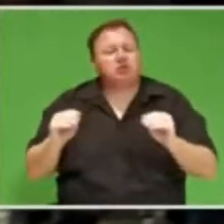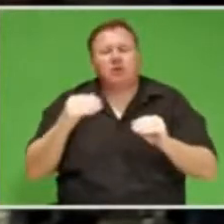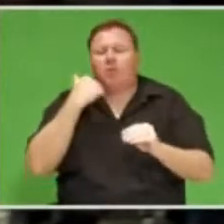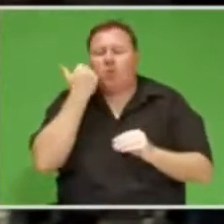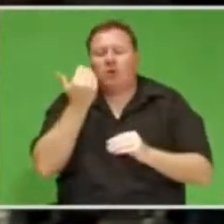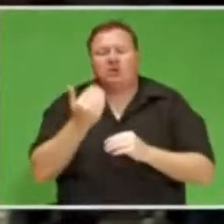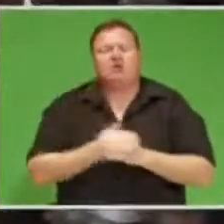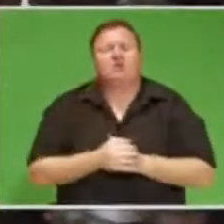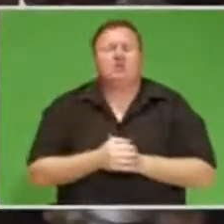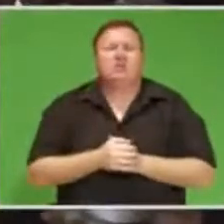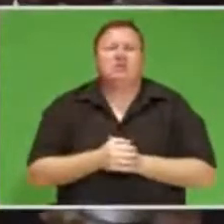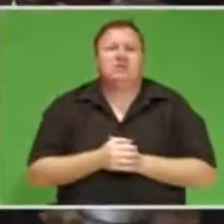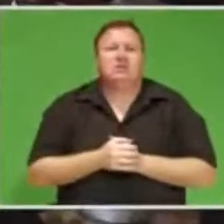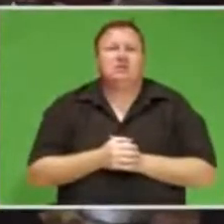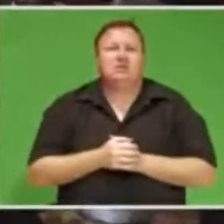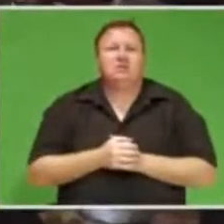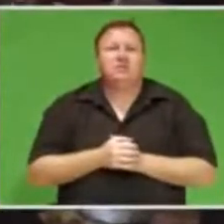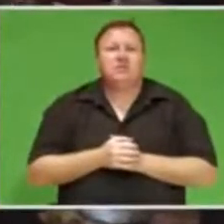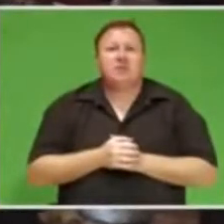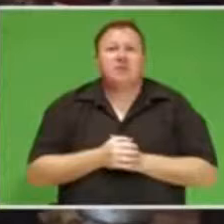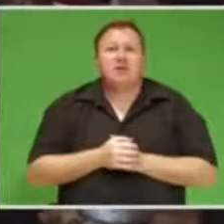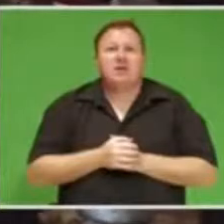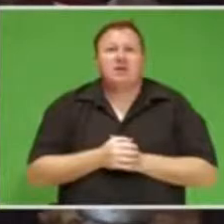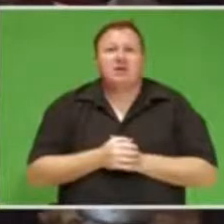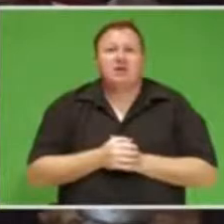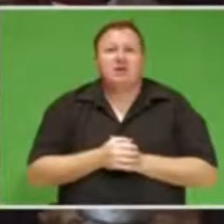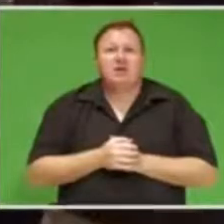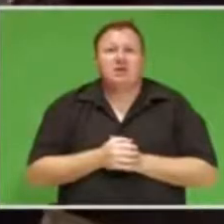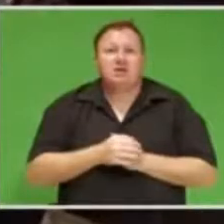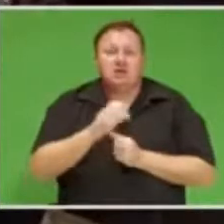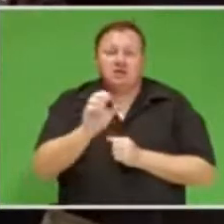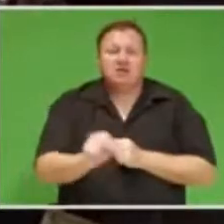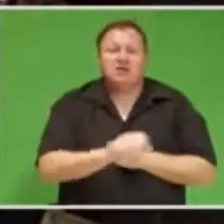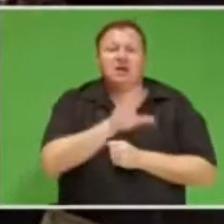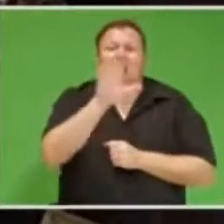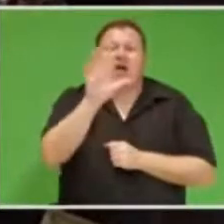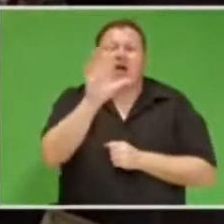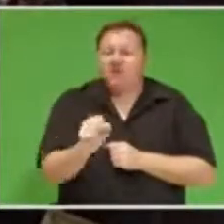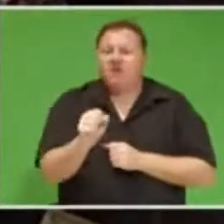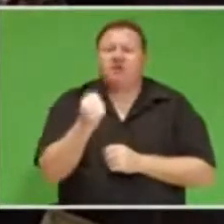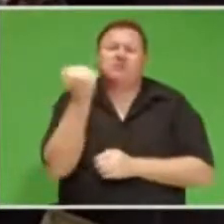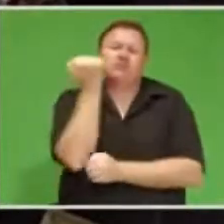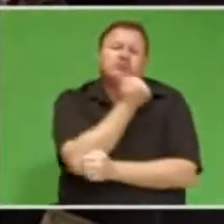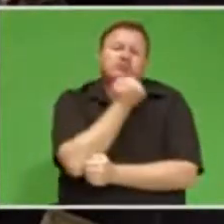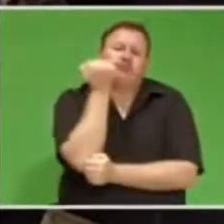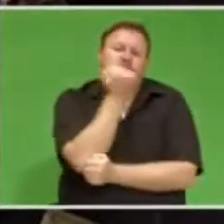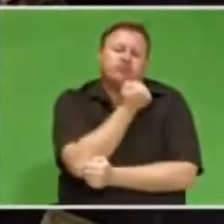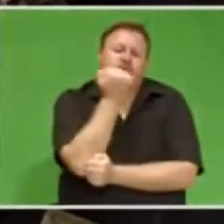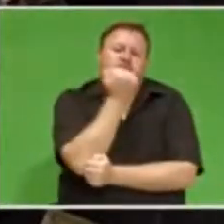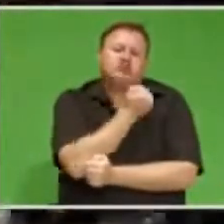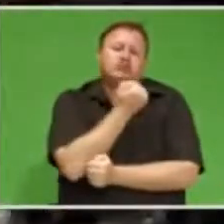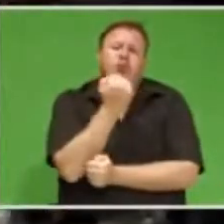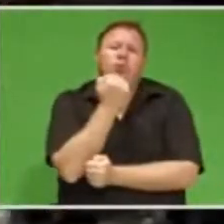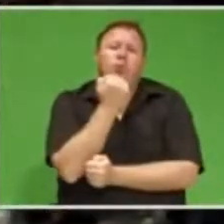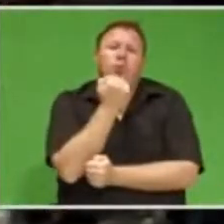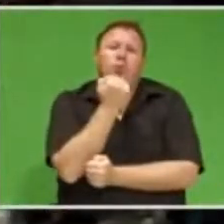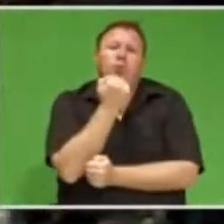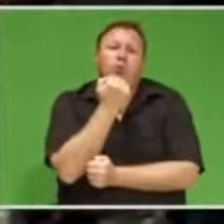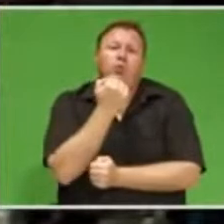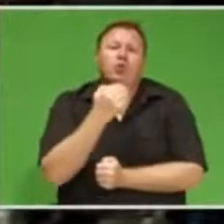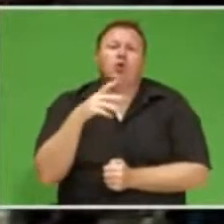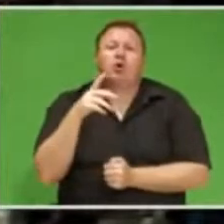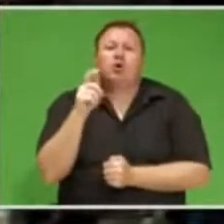South Africa expresses its deepest condolences to the people of